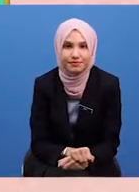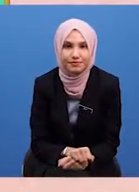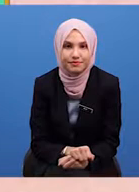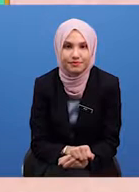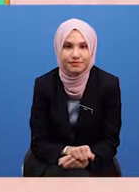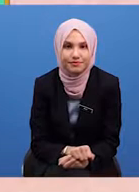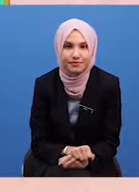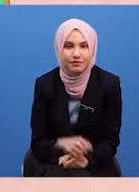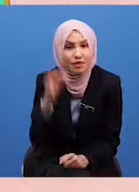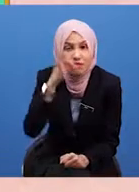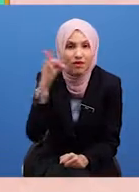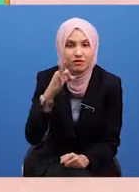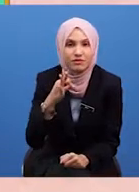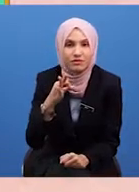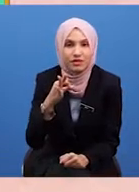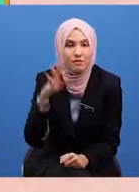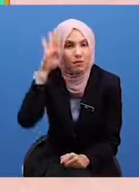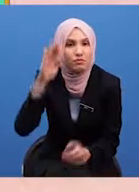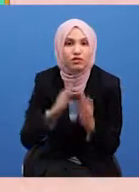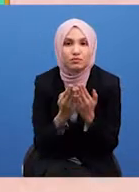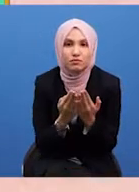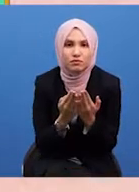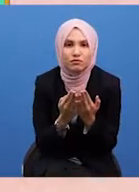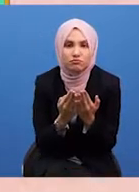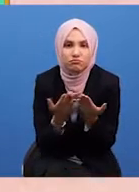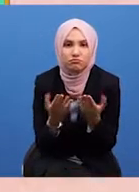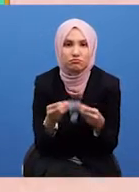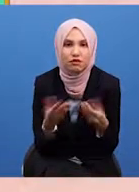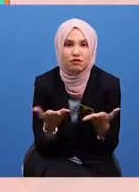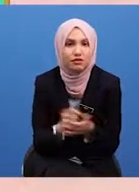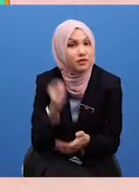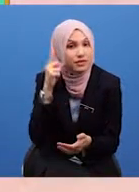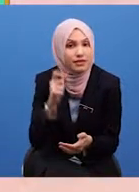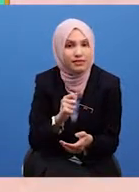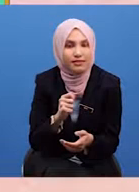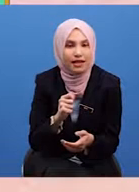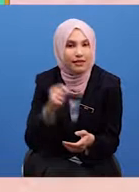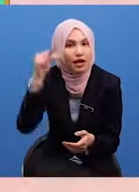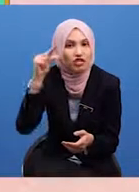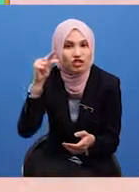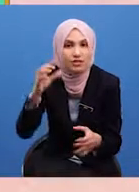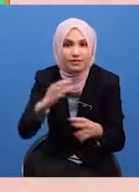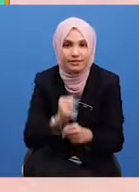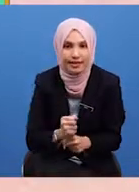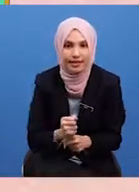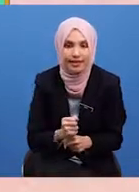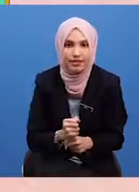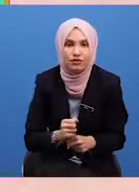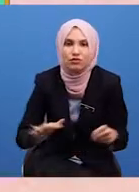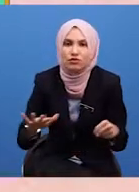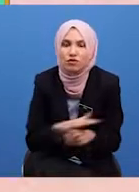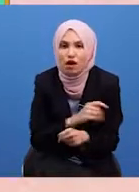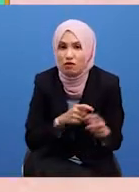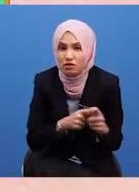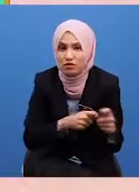Lin discovers that all the Bradbury books are gone from the library and she thinks that Joff